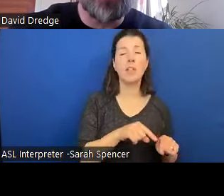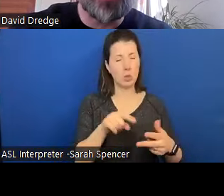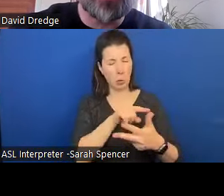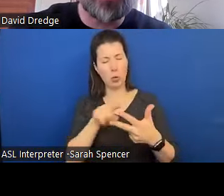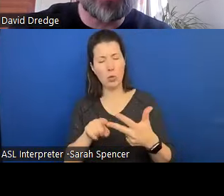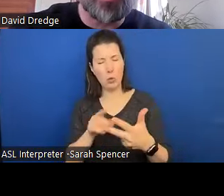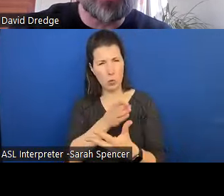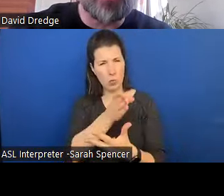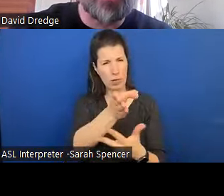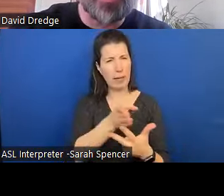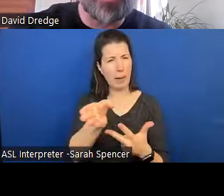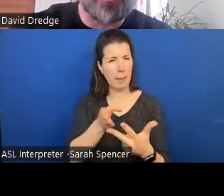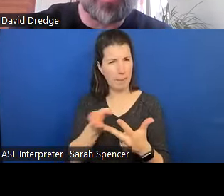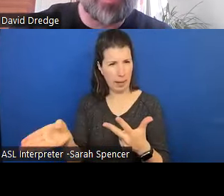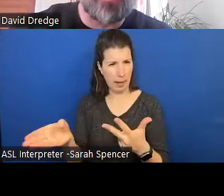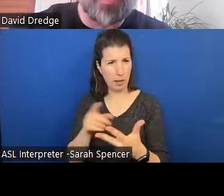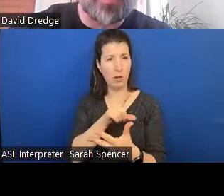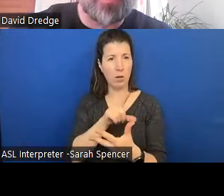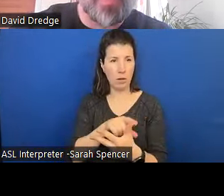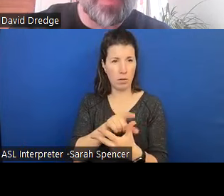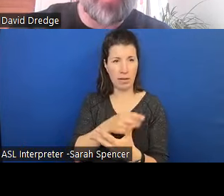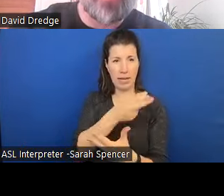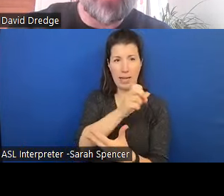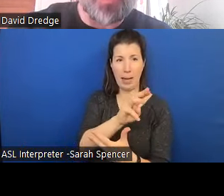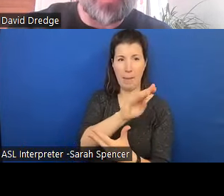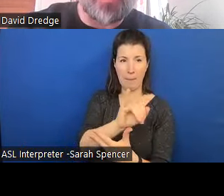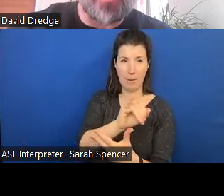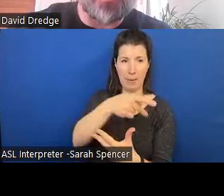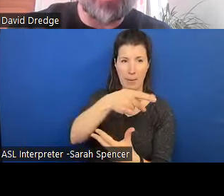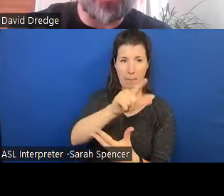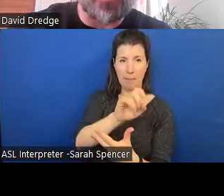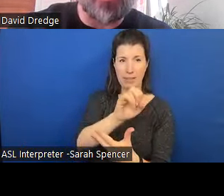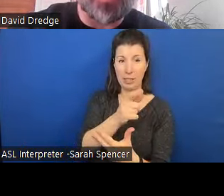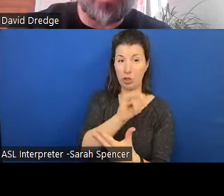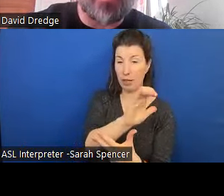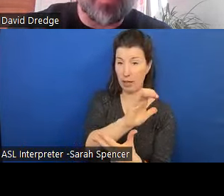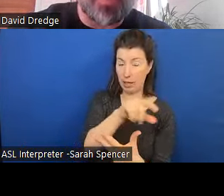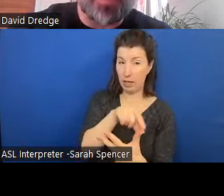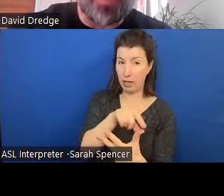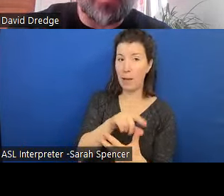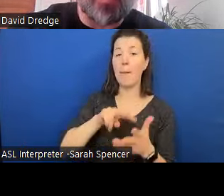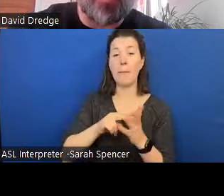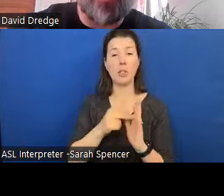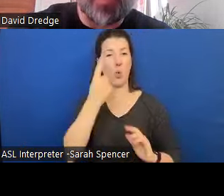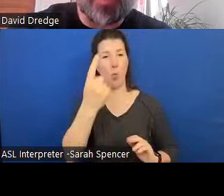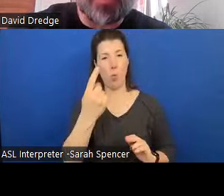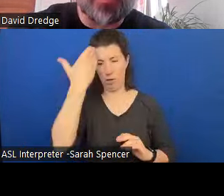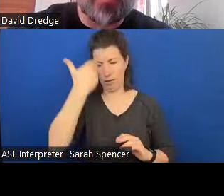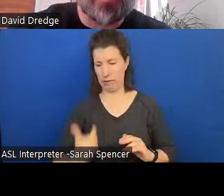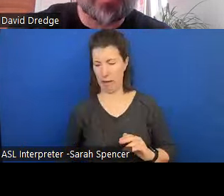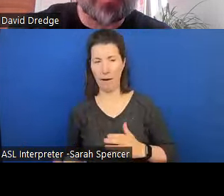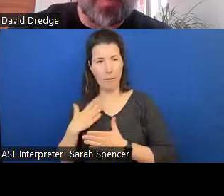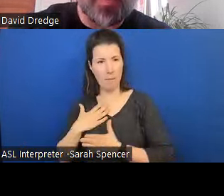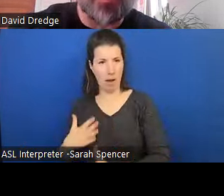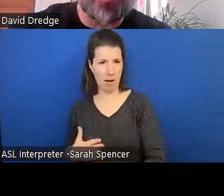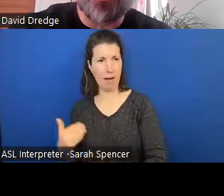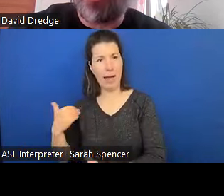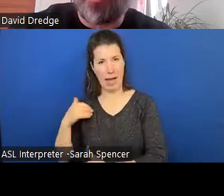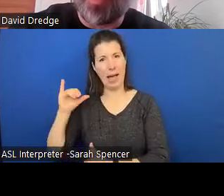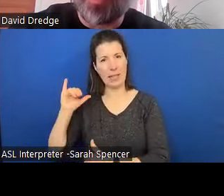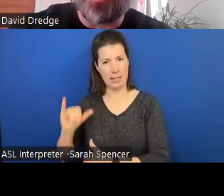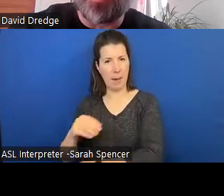forms. So one is called hemiplegic or hemiparetic. This means only one side of the body has abnormal movement and muscle tone. And